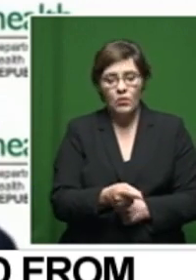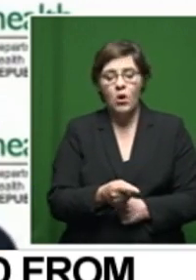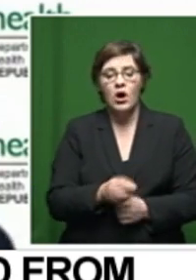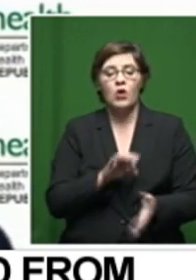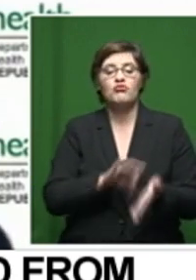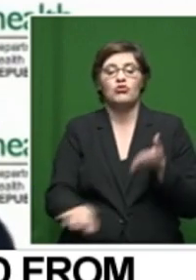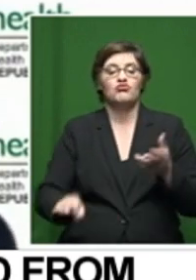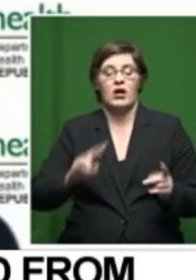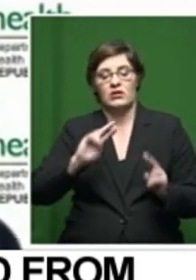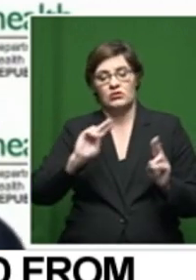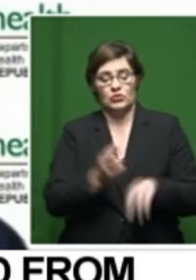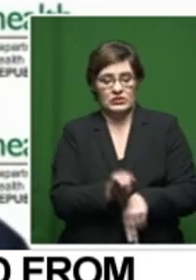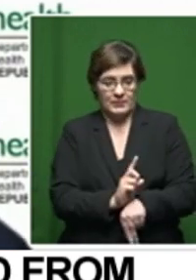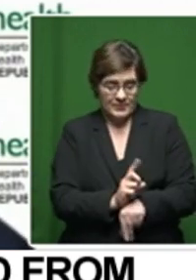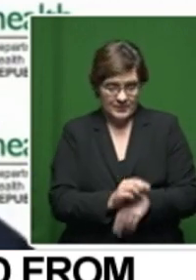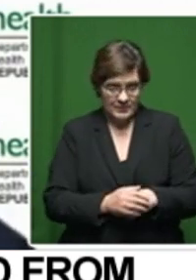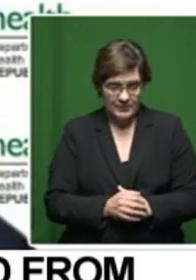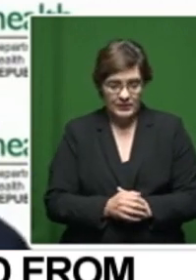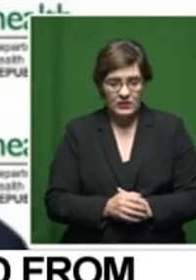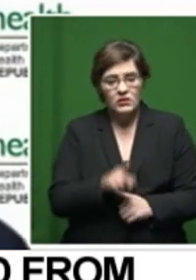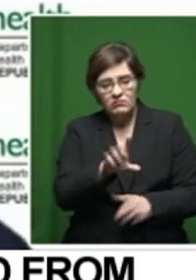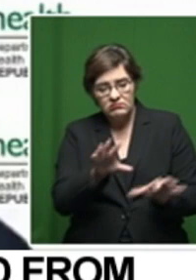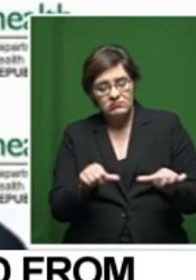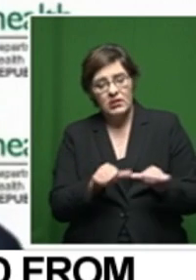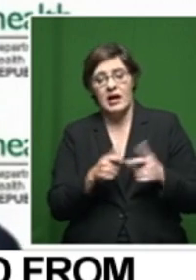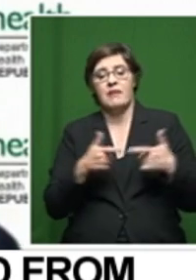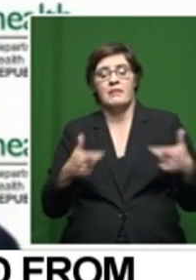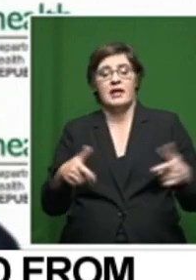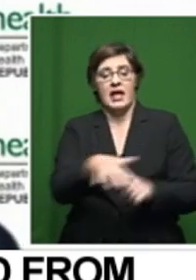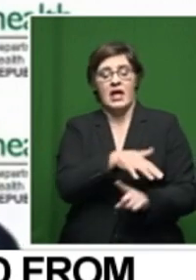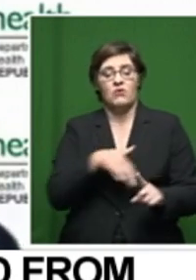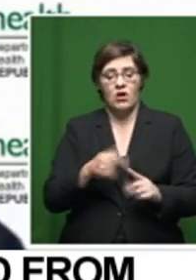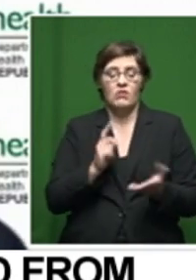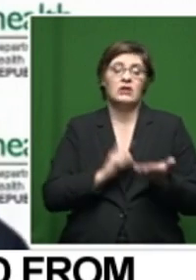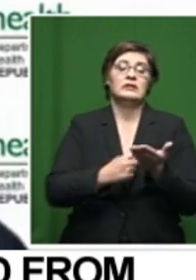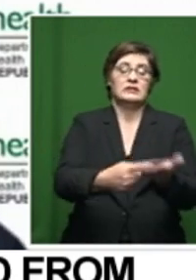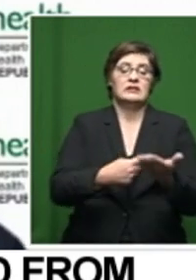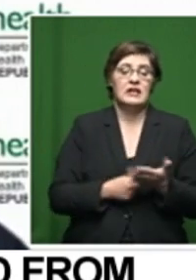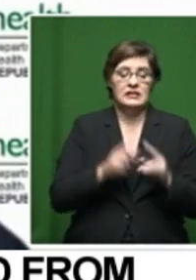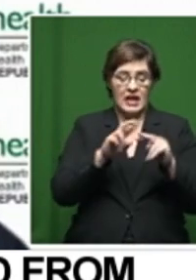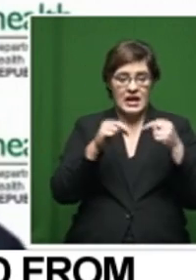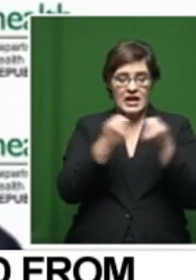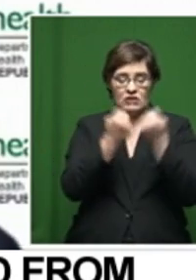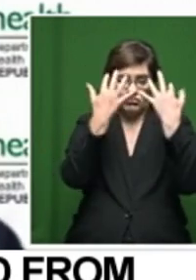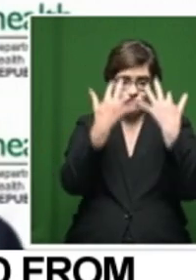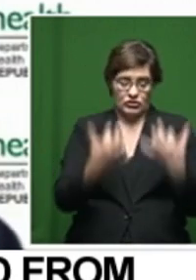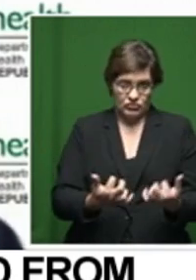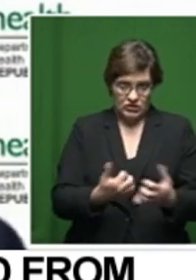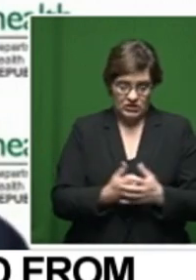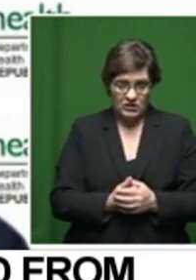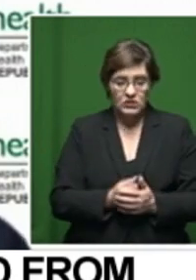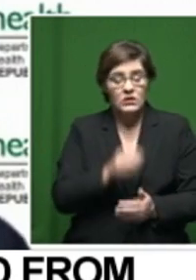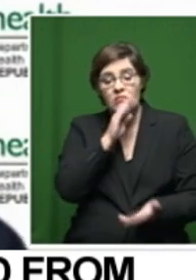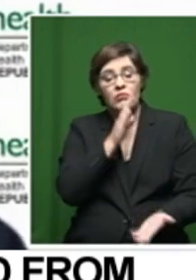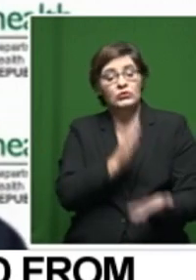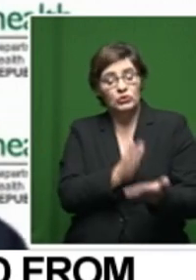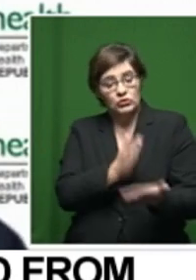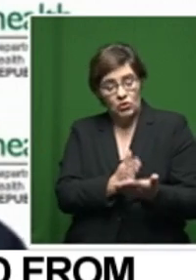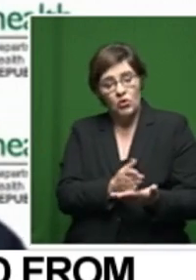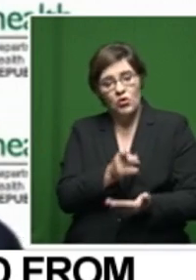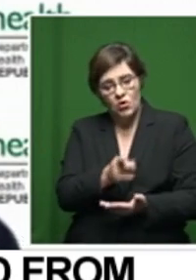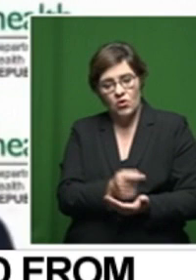short-term contracts. So this is a major area which we are also discussing with our National Treasury colleagues to make sure that we